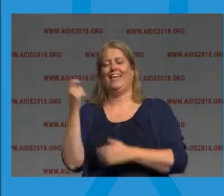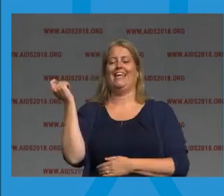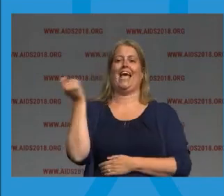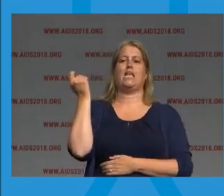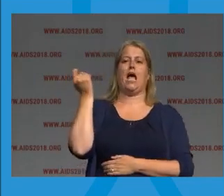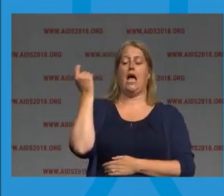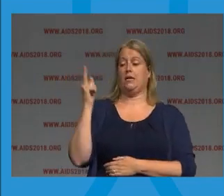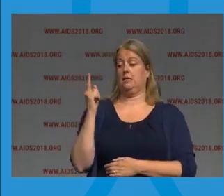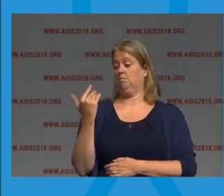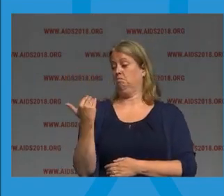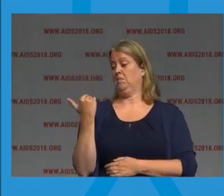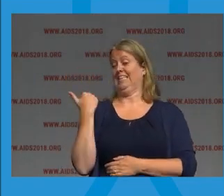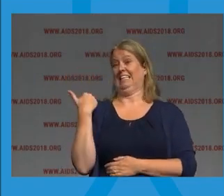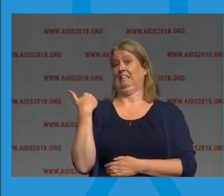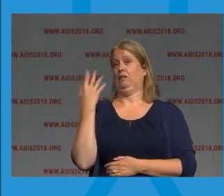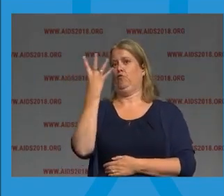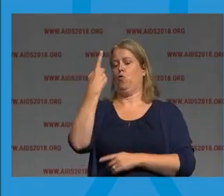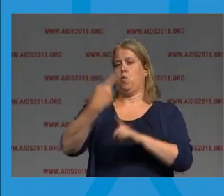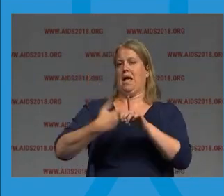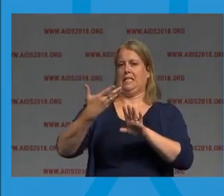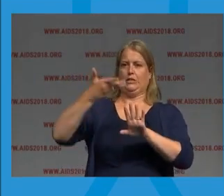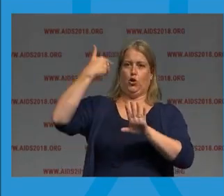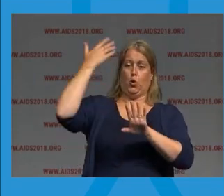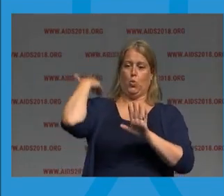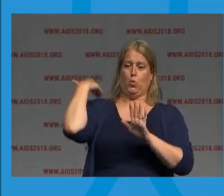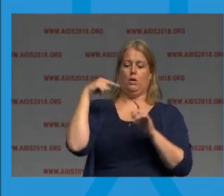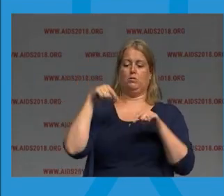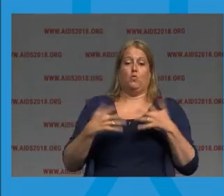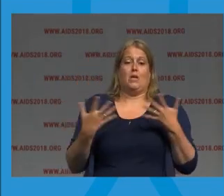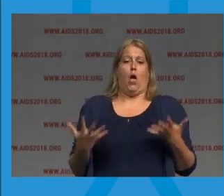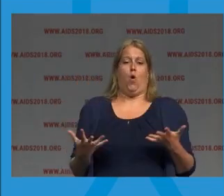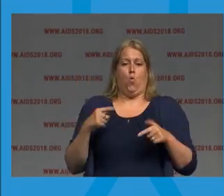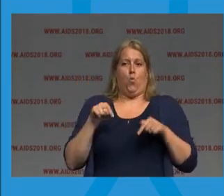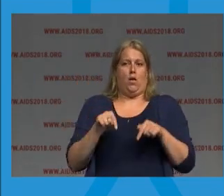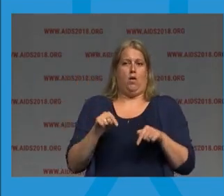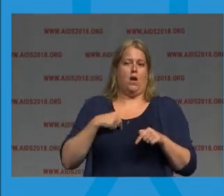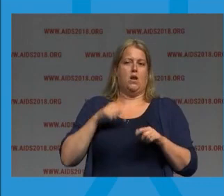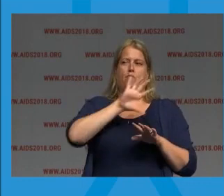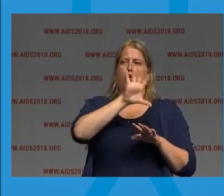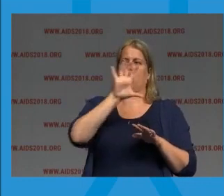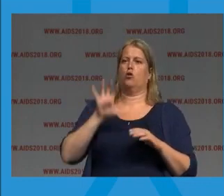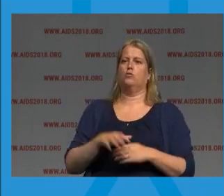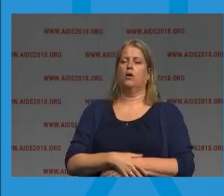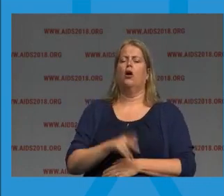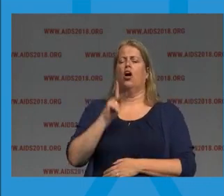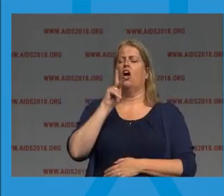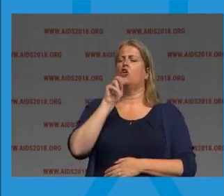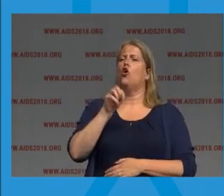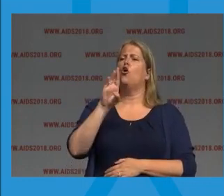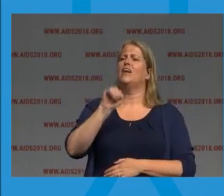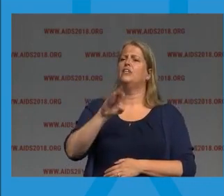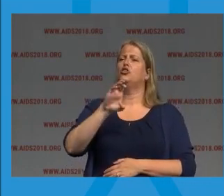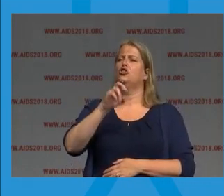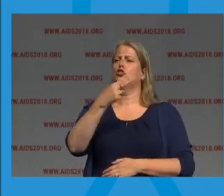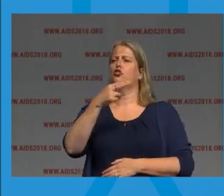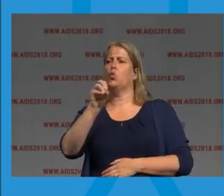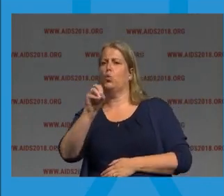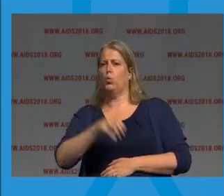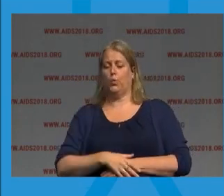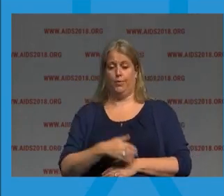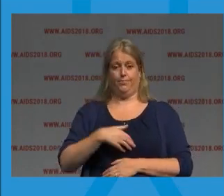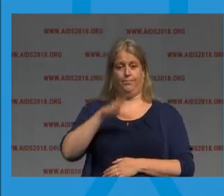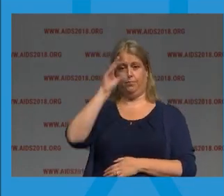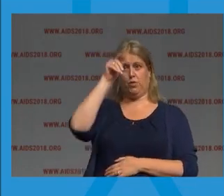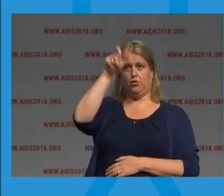as 4 months ago, and a case currently happening in one of our counties called Kericho. We have the case of a